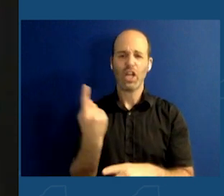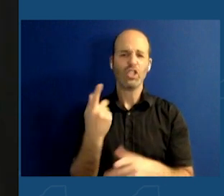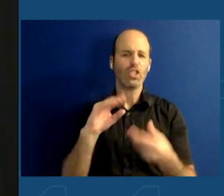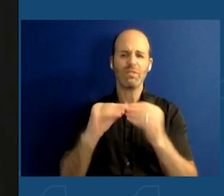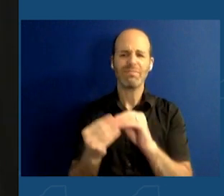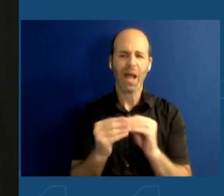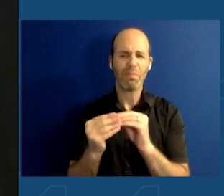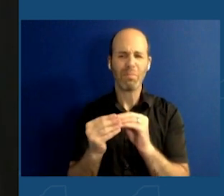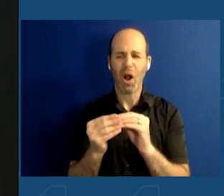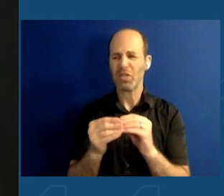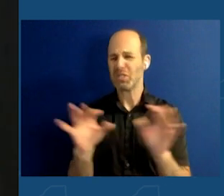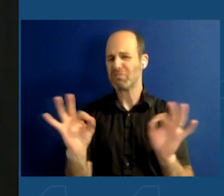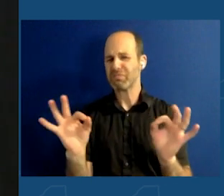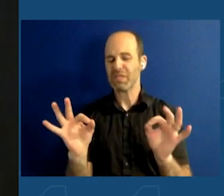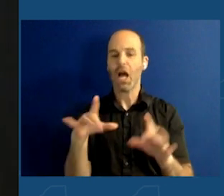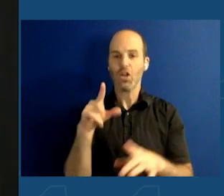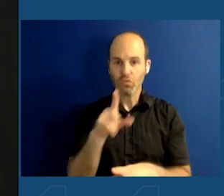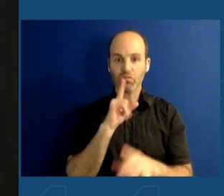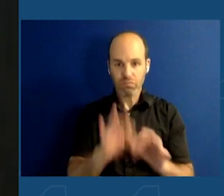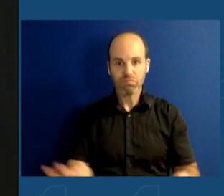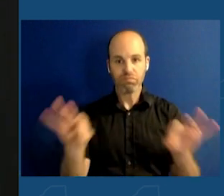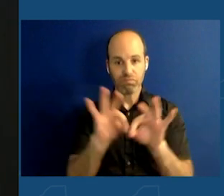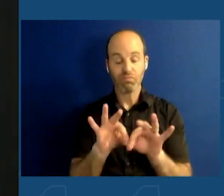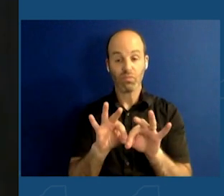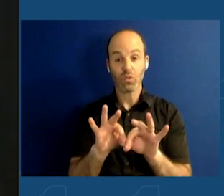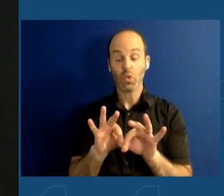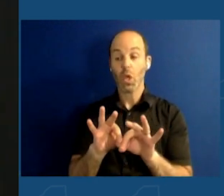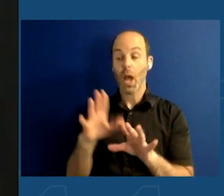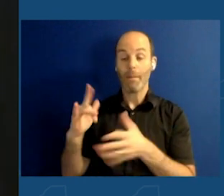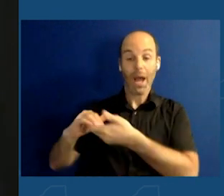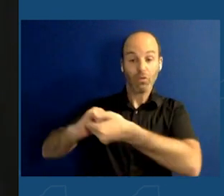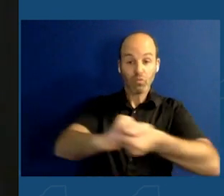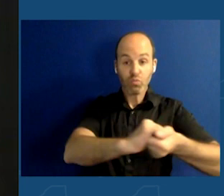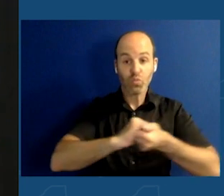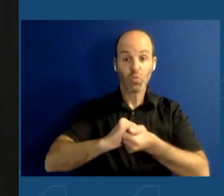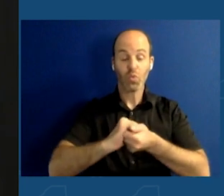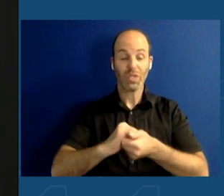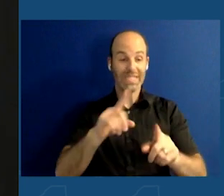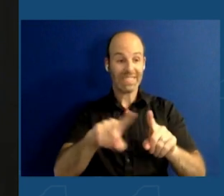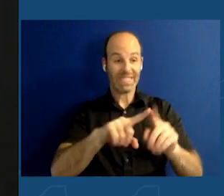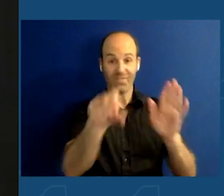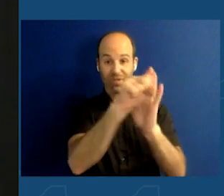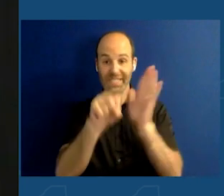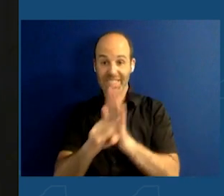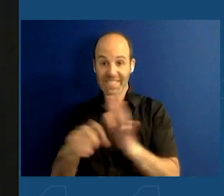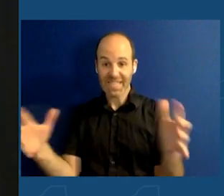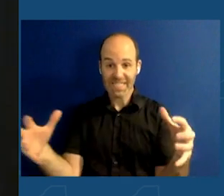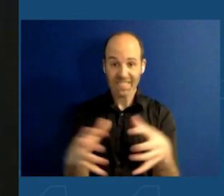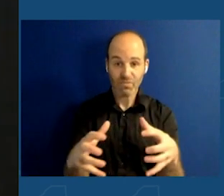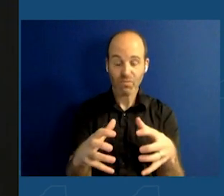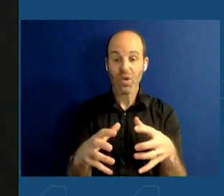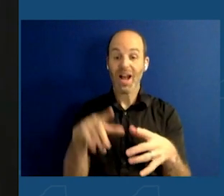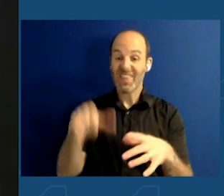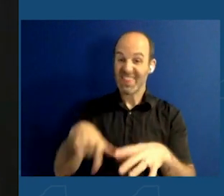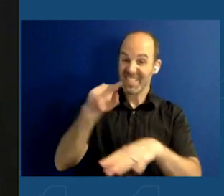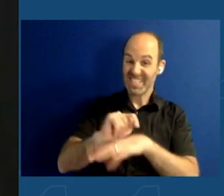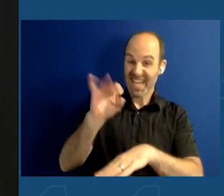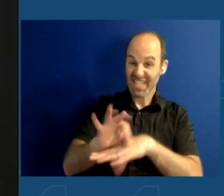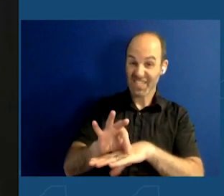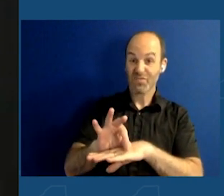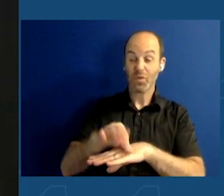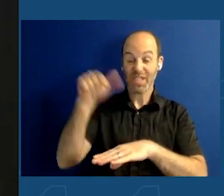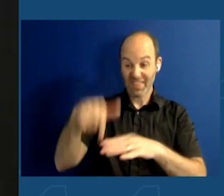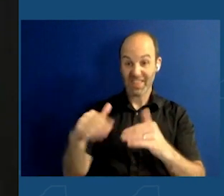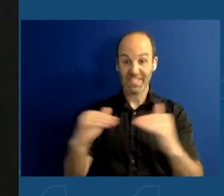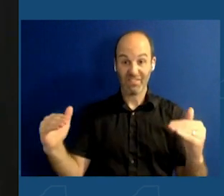By applying crime gun intelligence in a collaborative, multi-state effort, this task force, the one that sits on this floor, ensures that